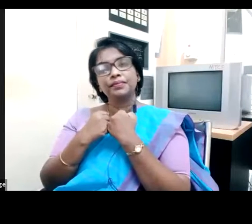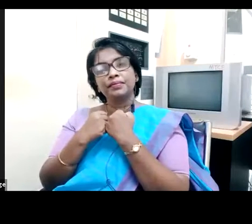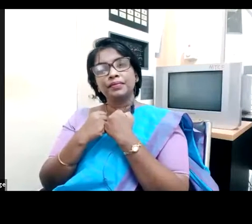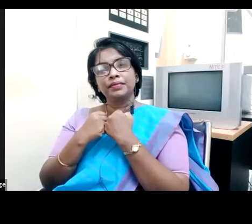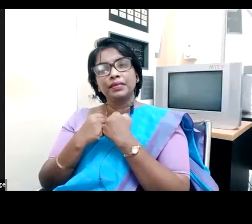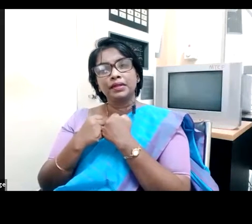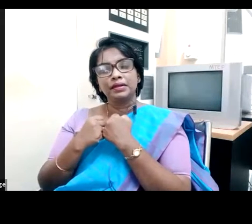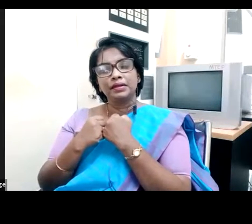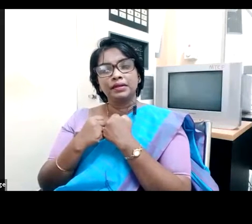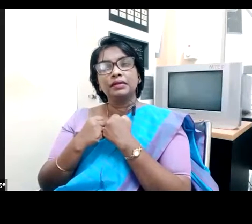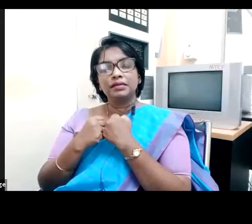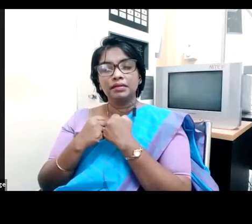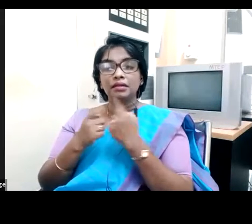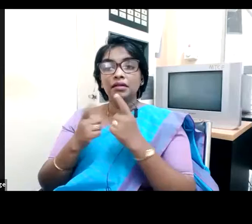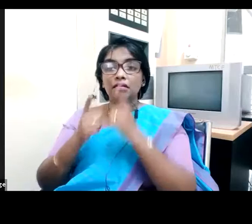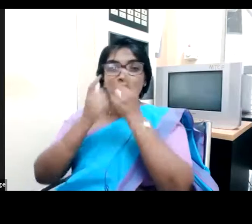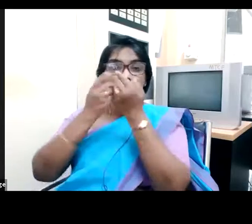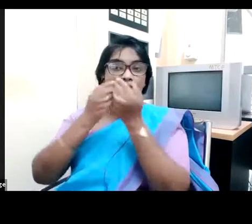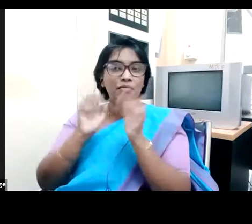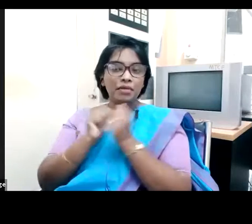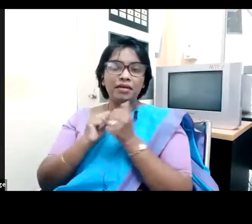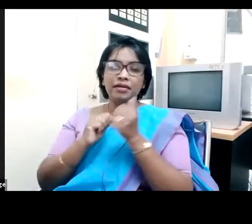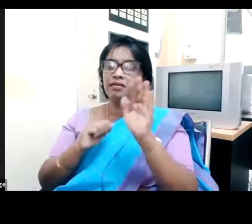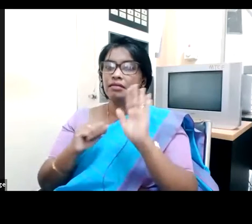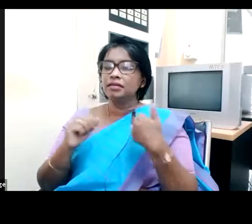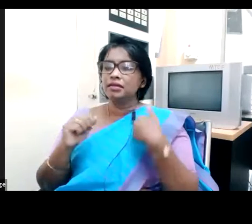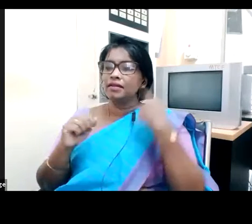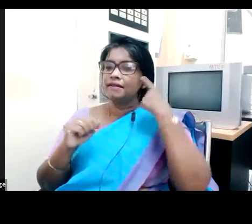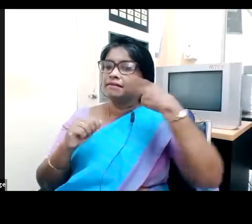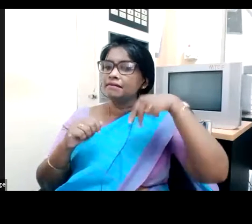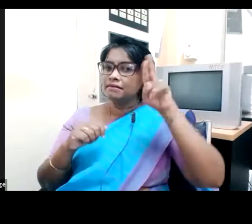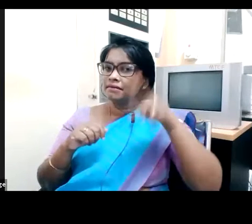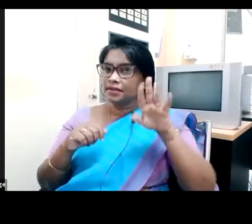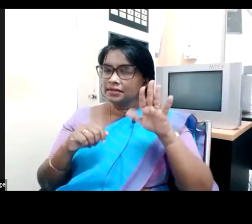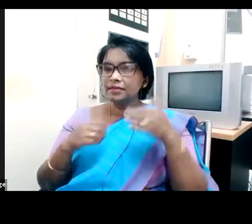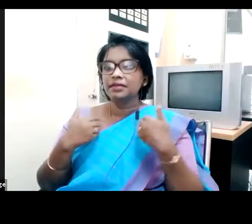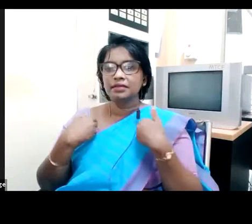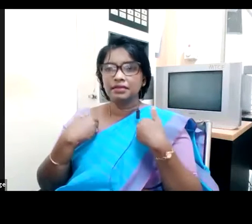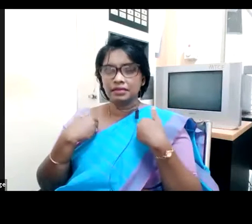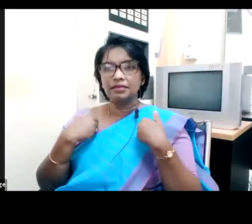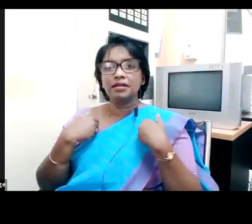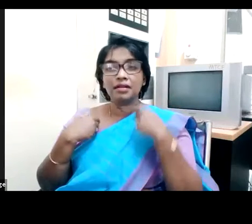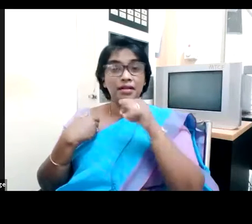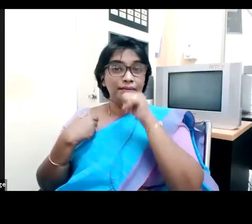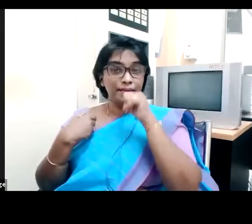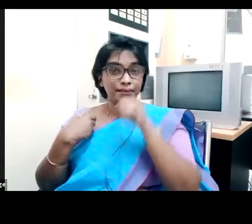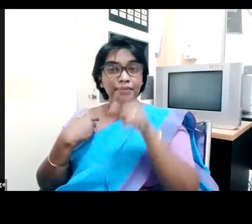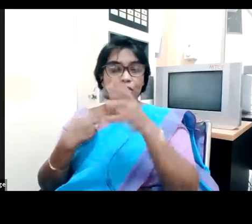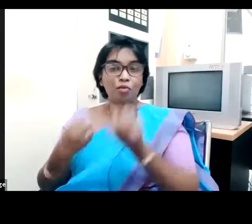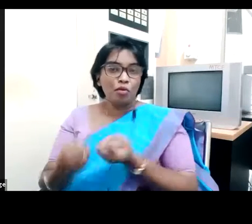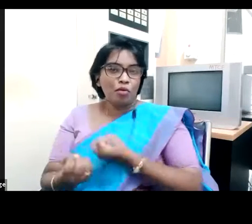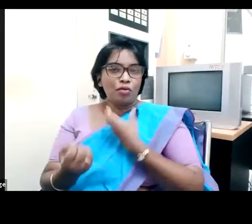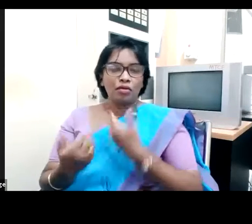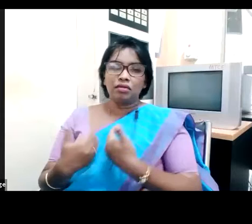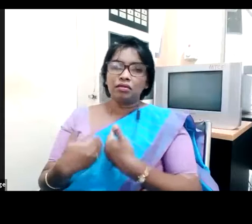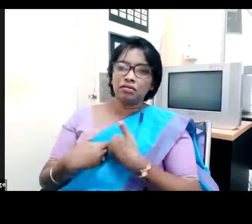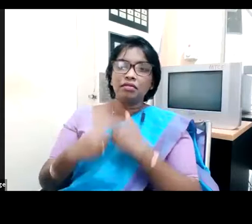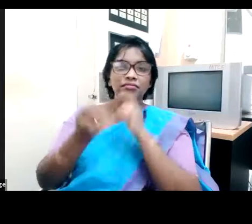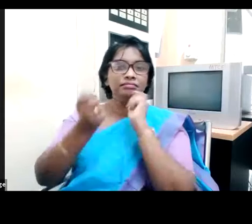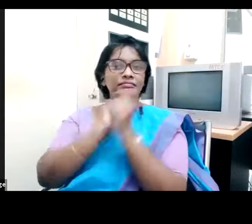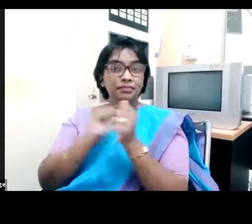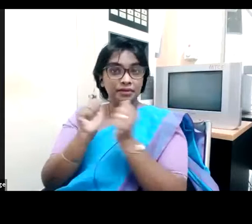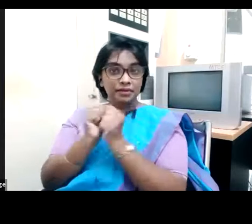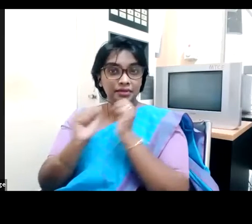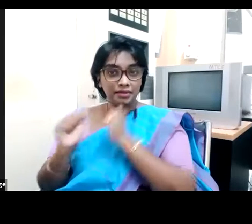initiatives, and I believe that if you are serious about diversity and inclusion to